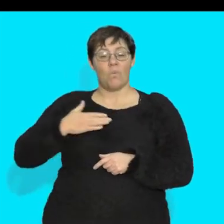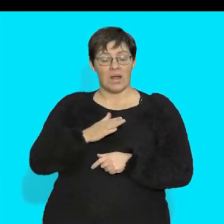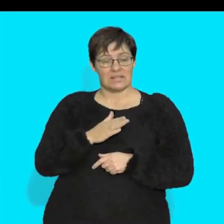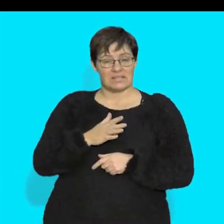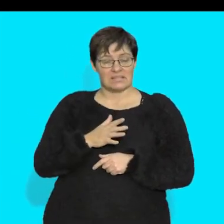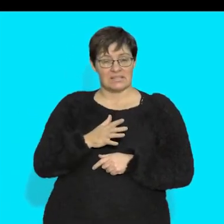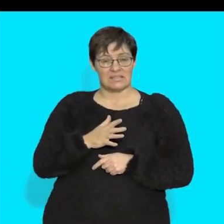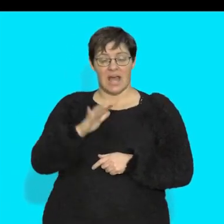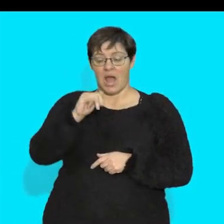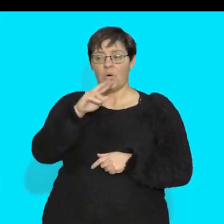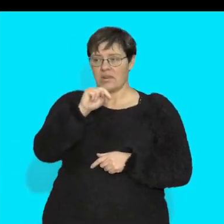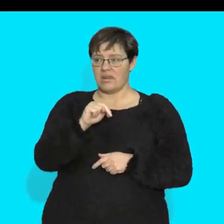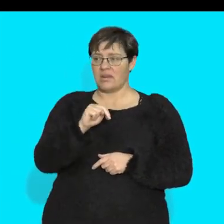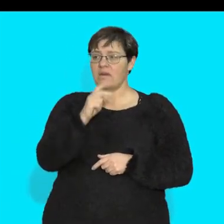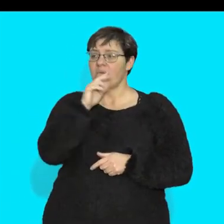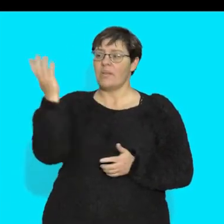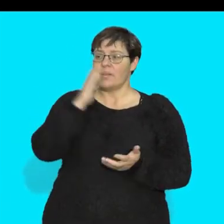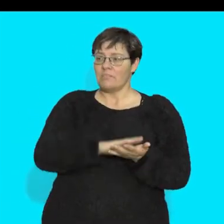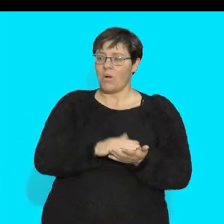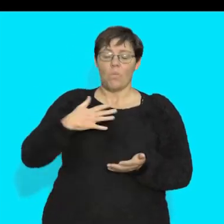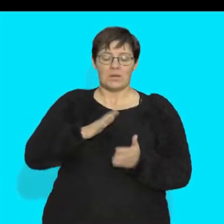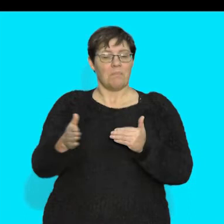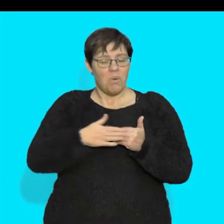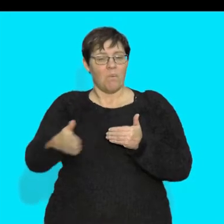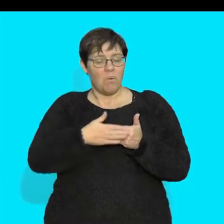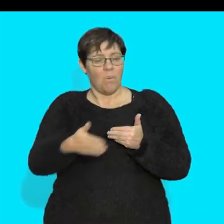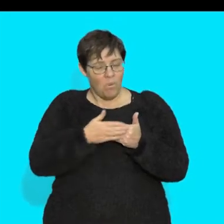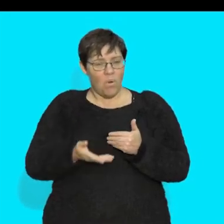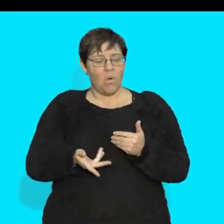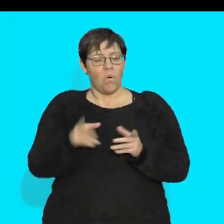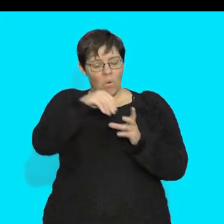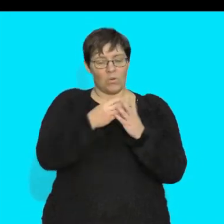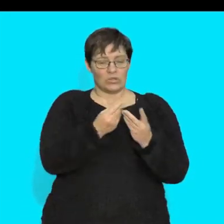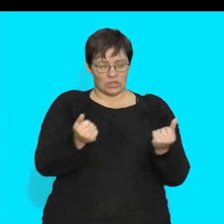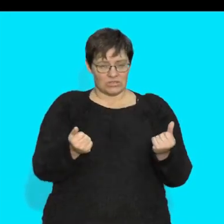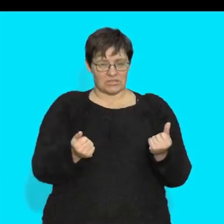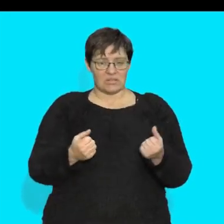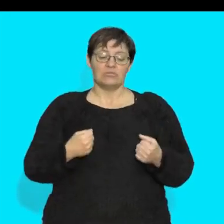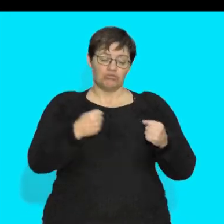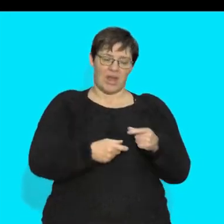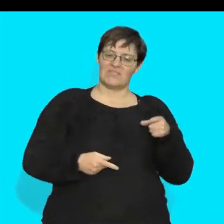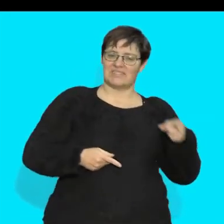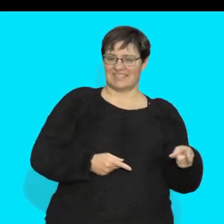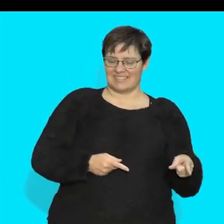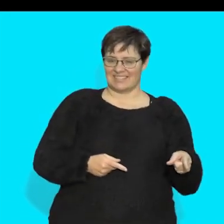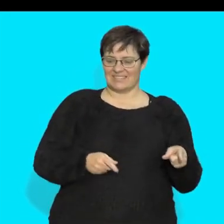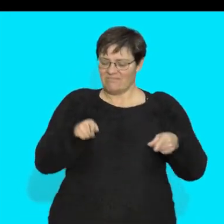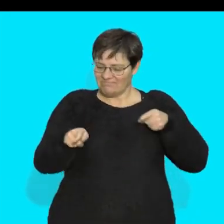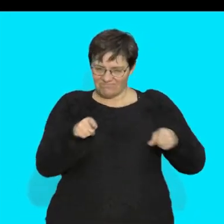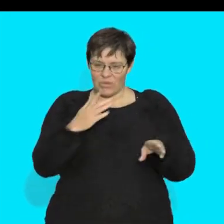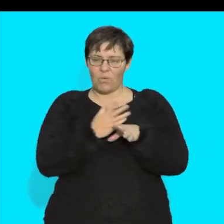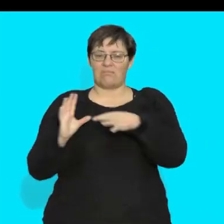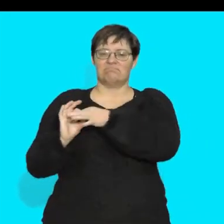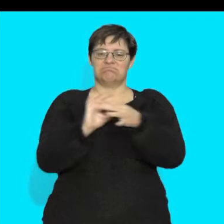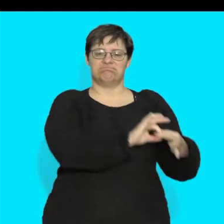wanting these ions are being used up, we want more ions into the solution, that drives that reaction. So the